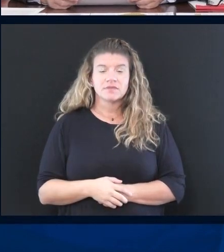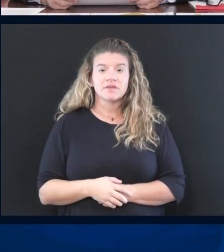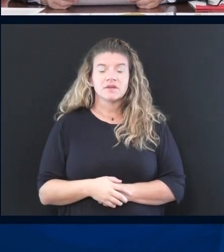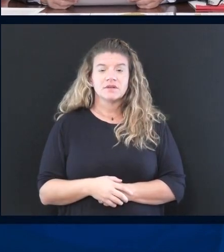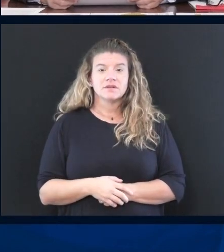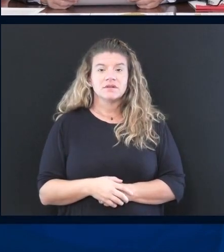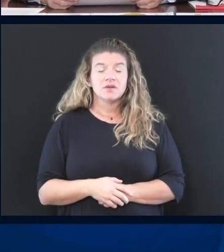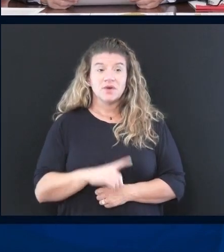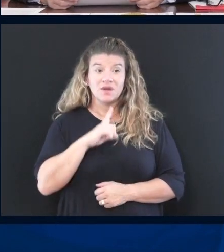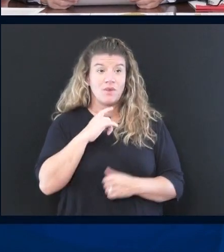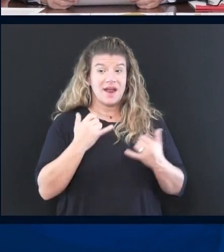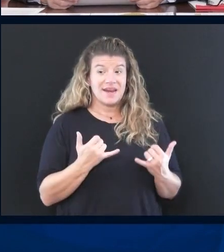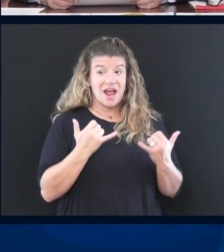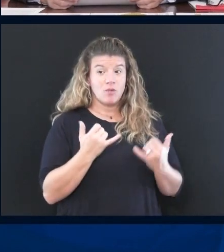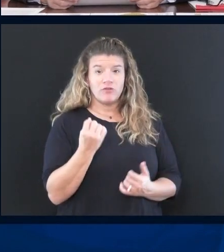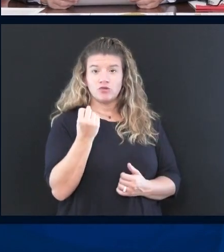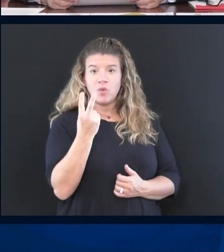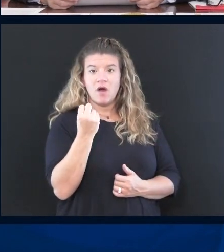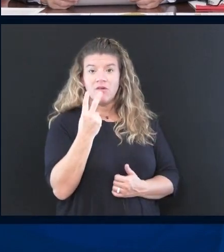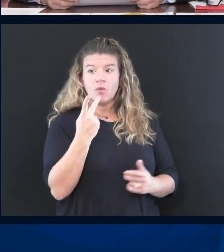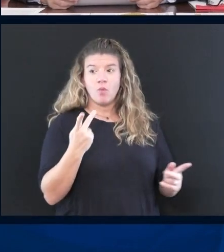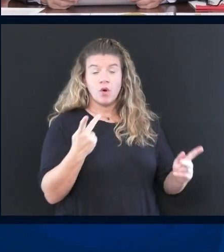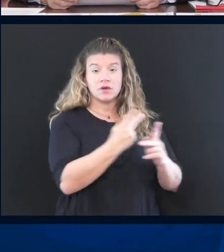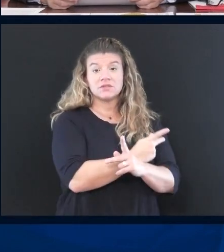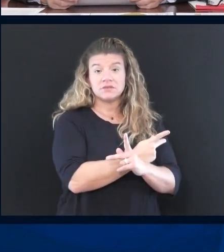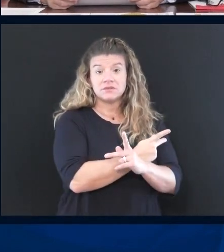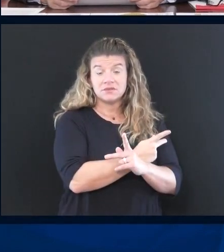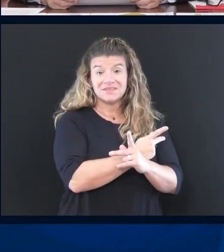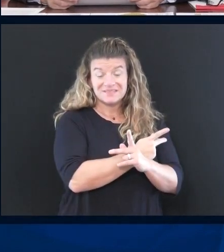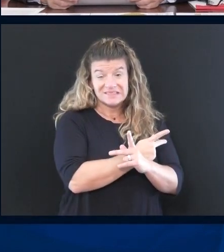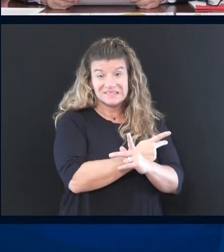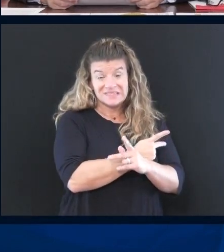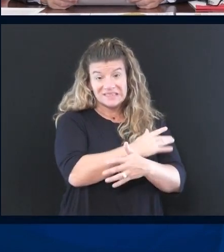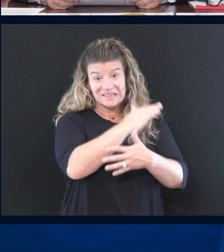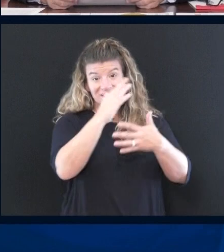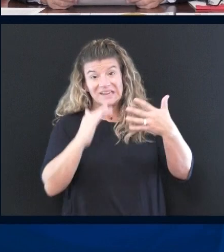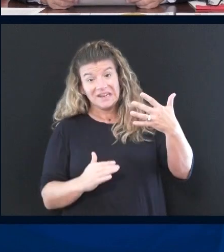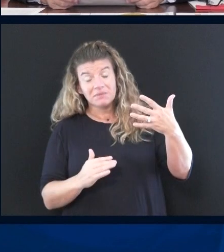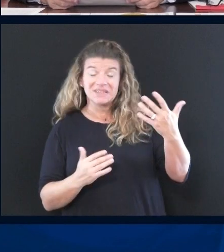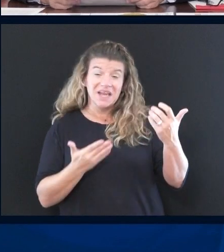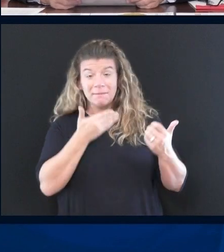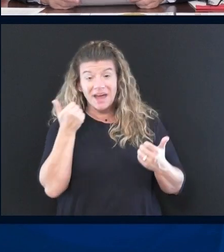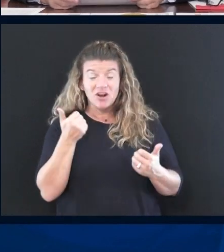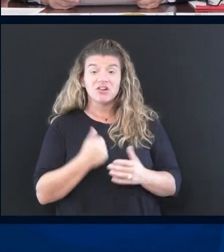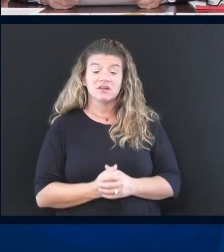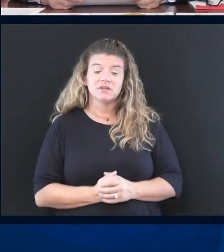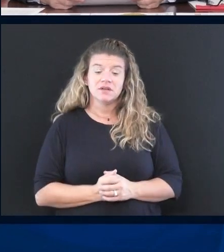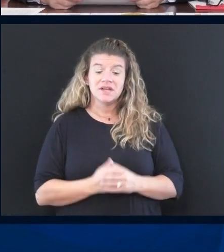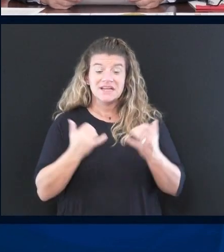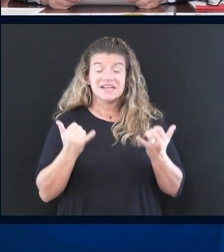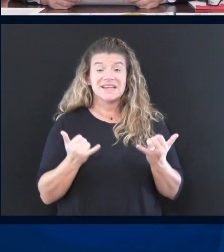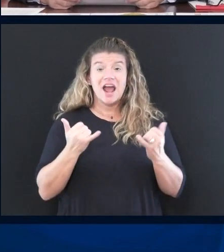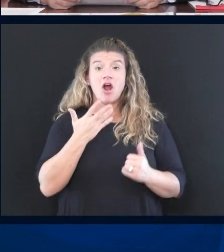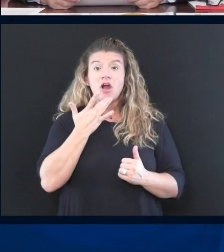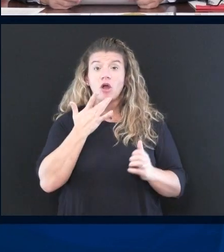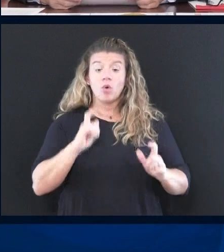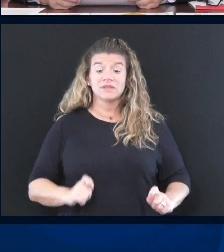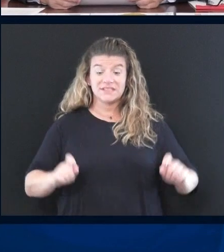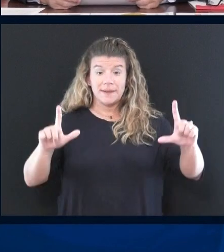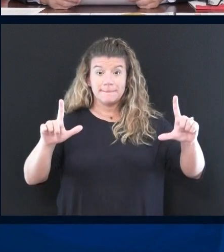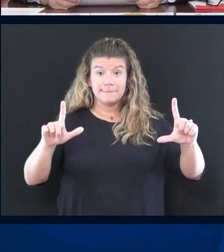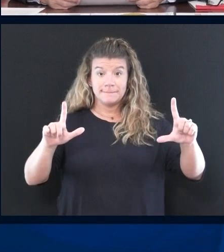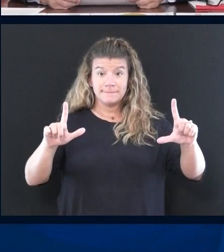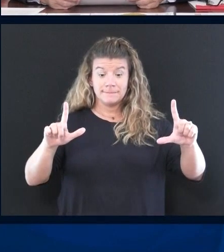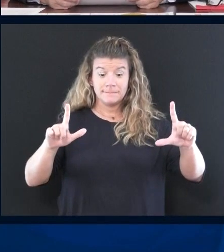12th worst in the country, but it's getting better. Today, you know, on our color codes, the